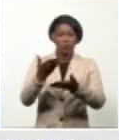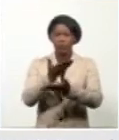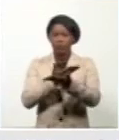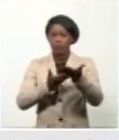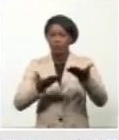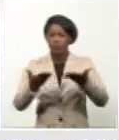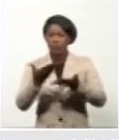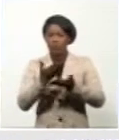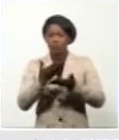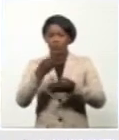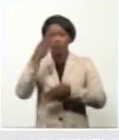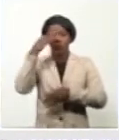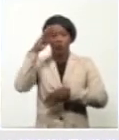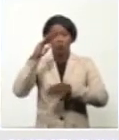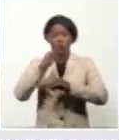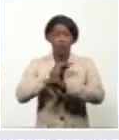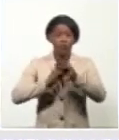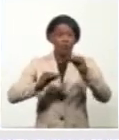1.07%.